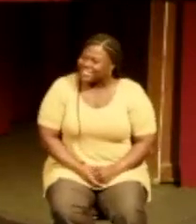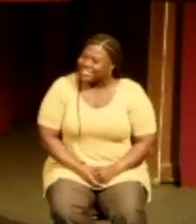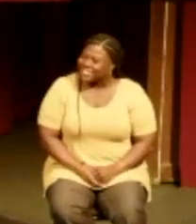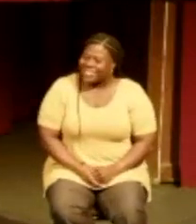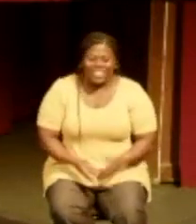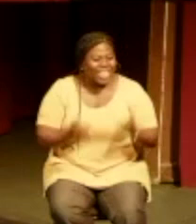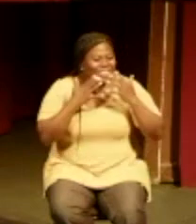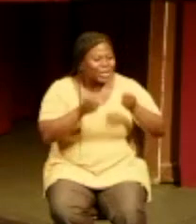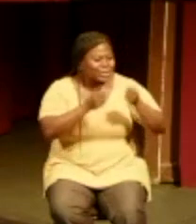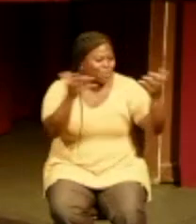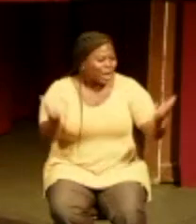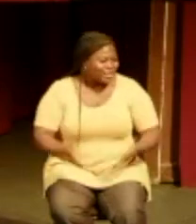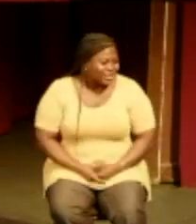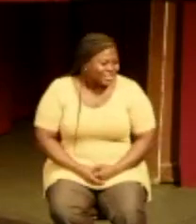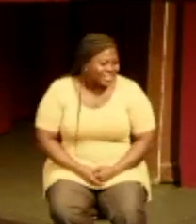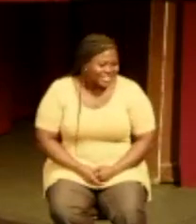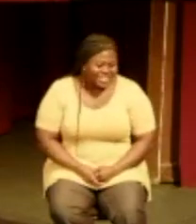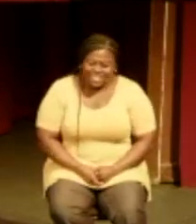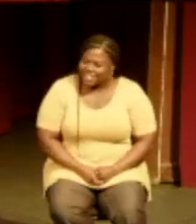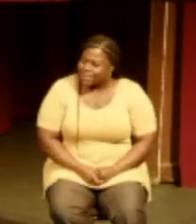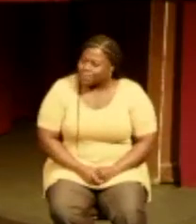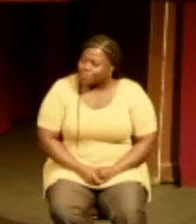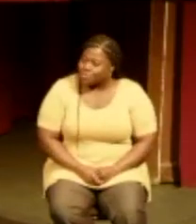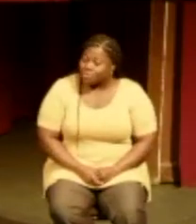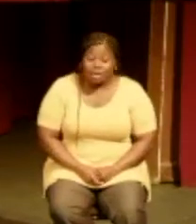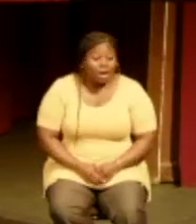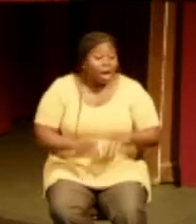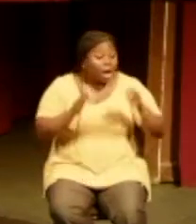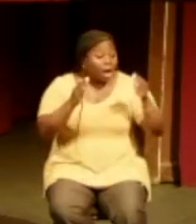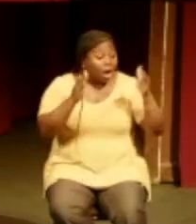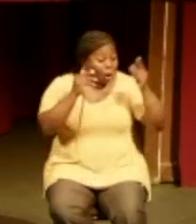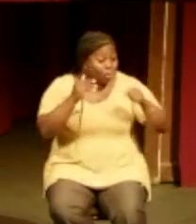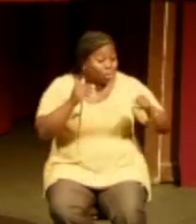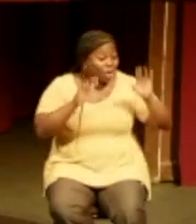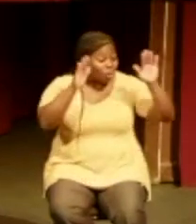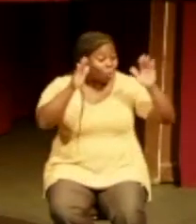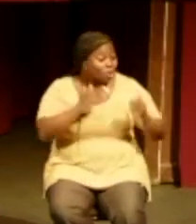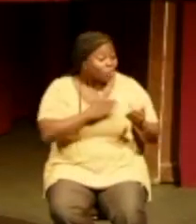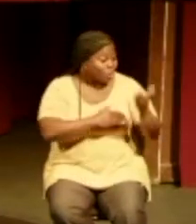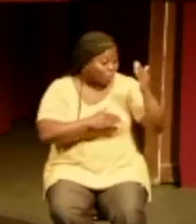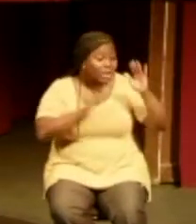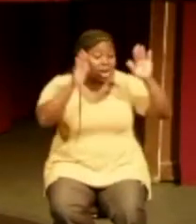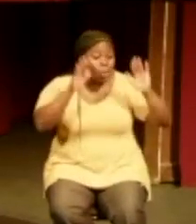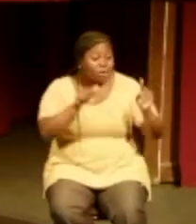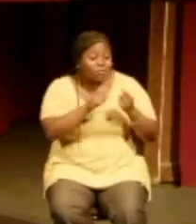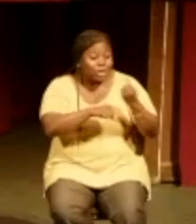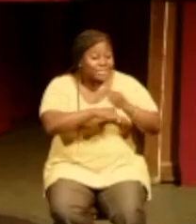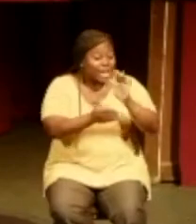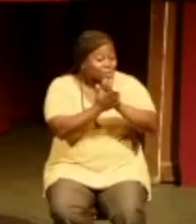Thank you very much. Folks, let's have a great morning and a great first week of school. Thank you very much.